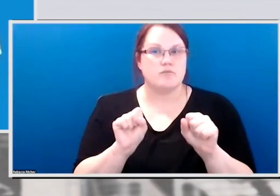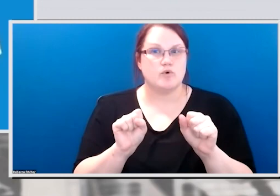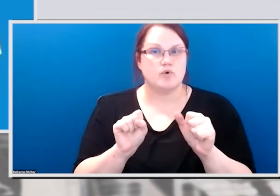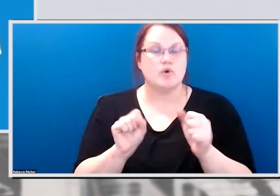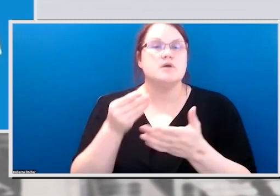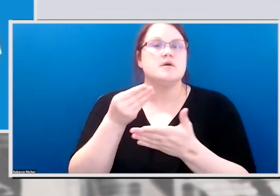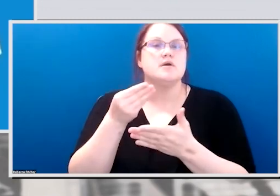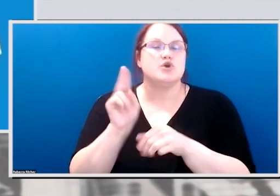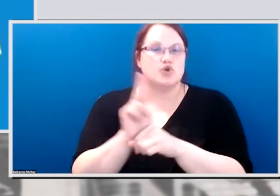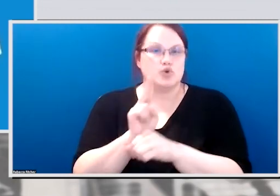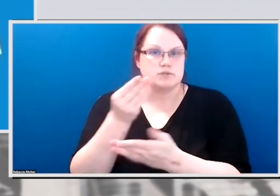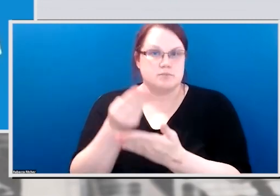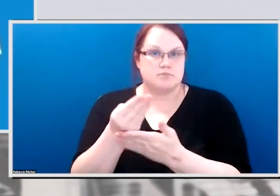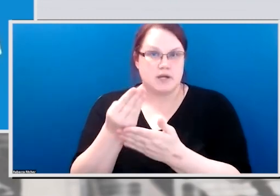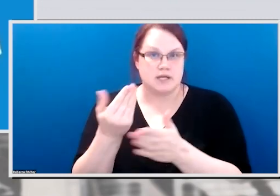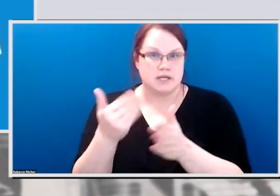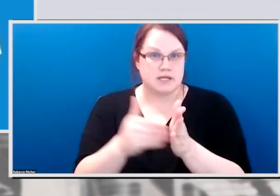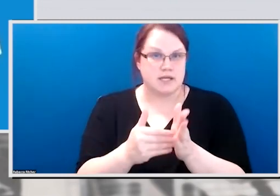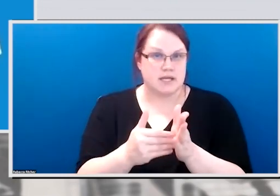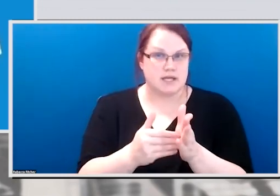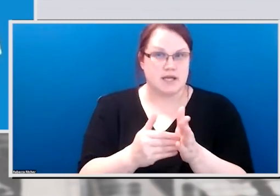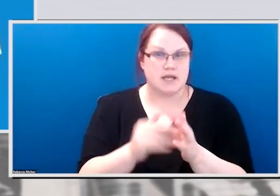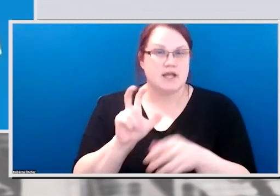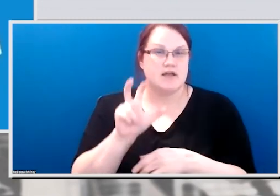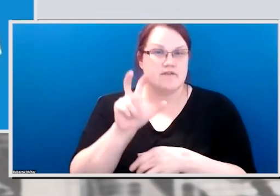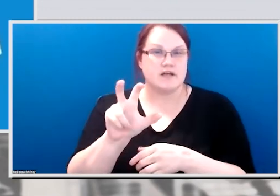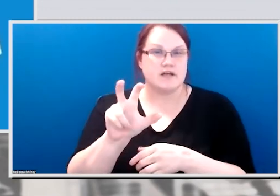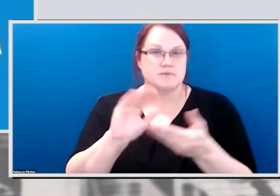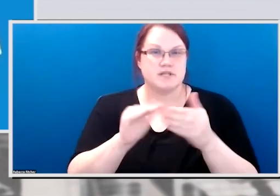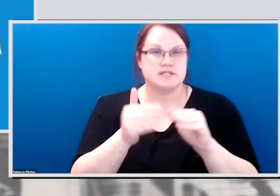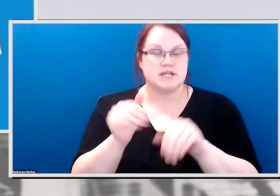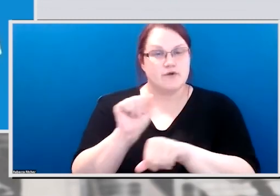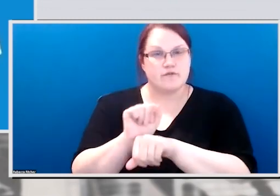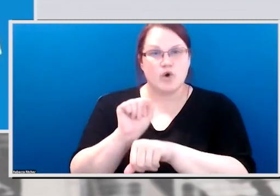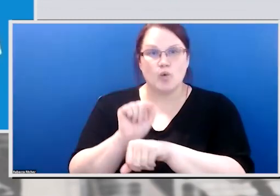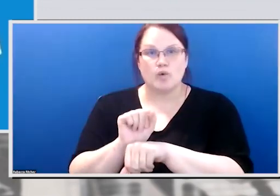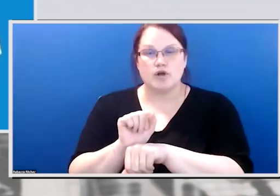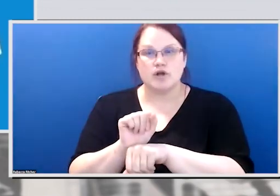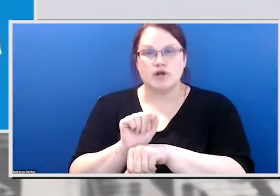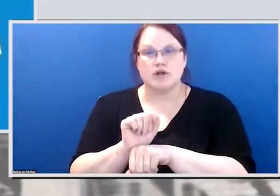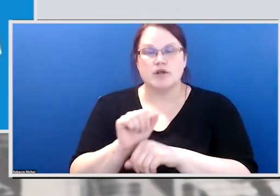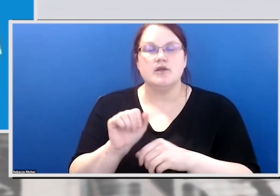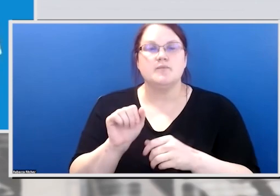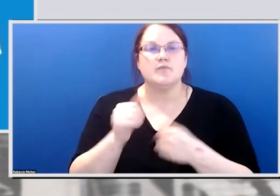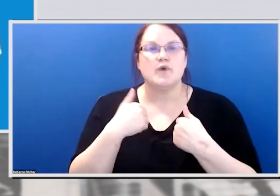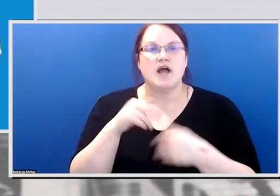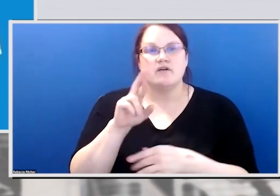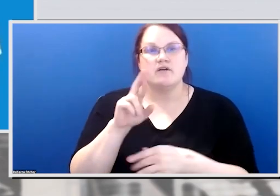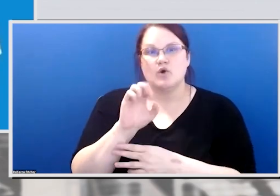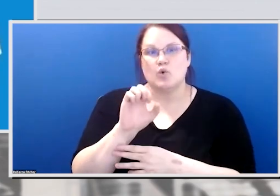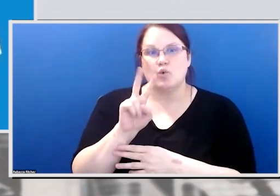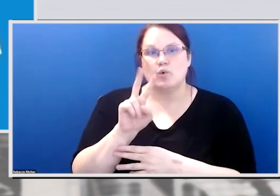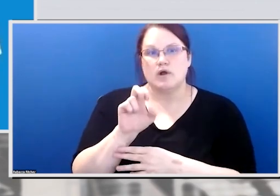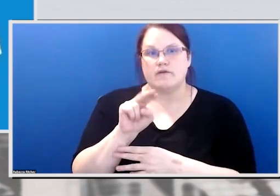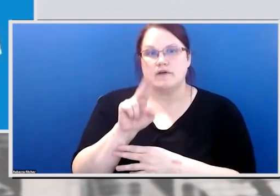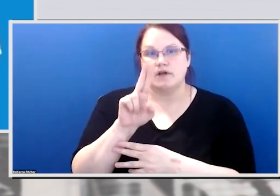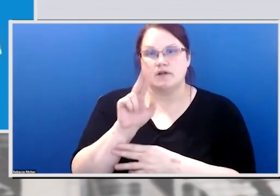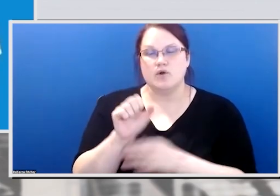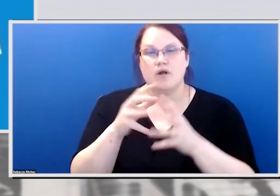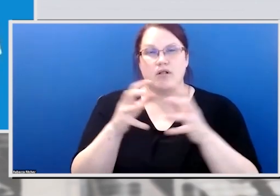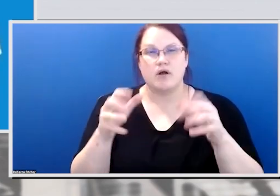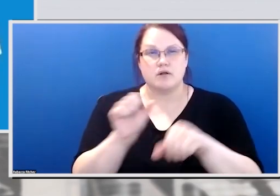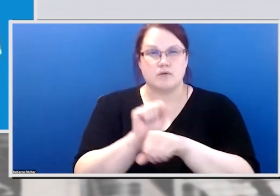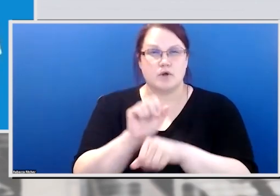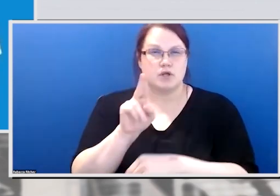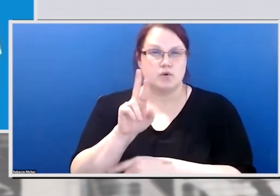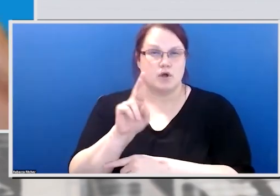money, again, graciously invested by the city into our work, and we supplement that with earned revenue. So, some of the work that the URA does,